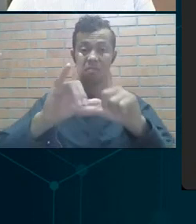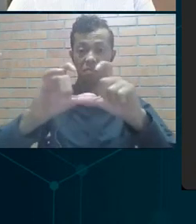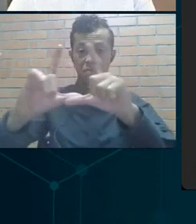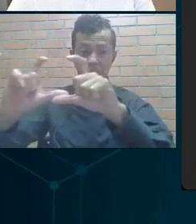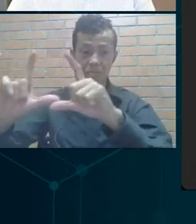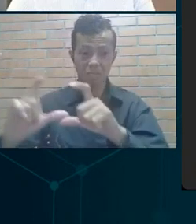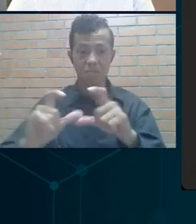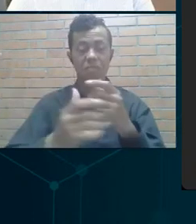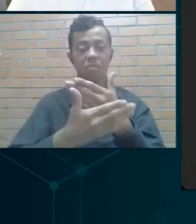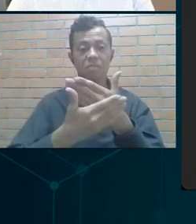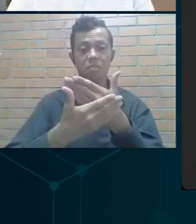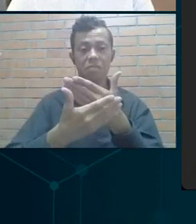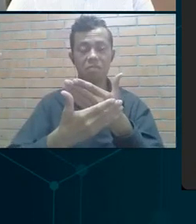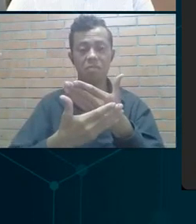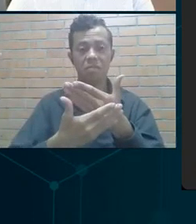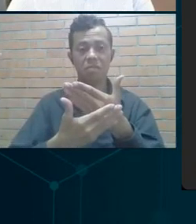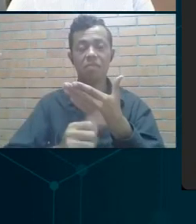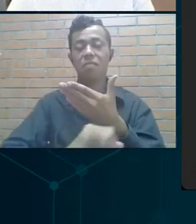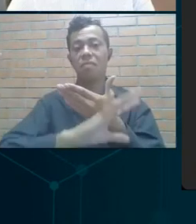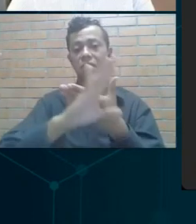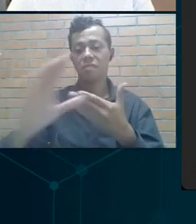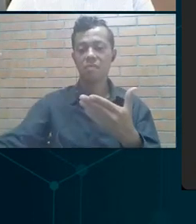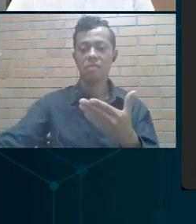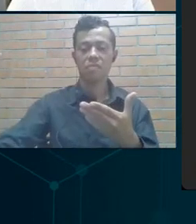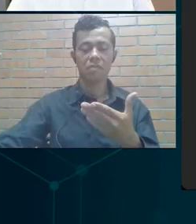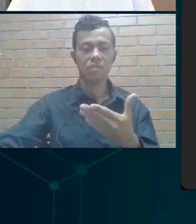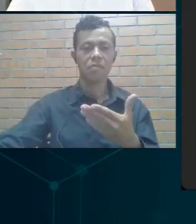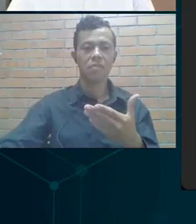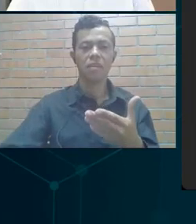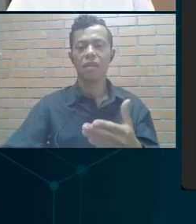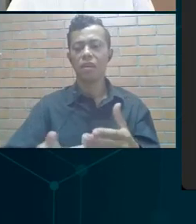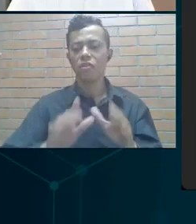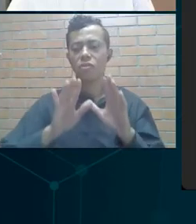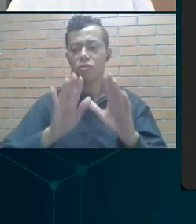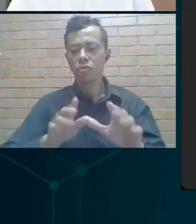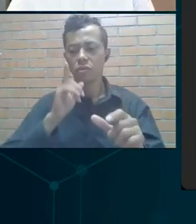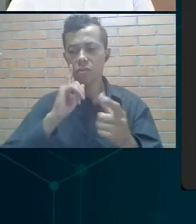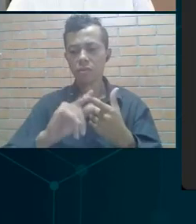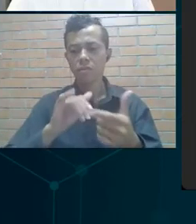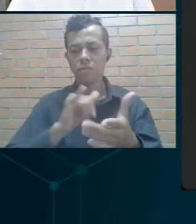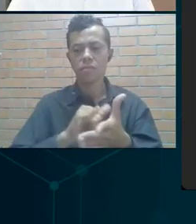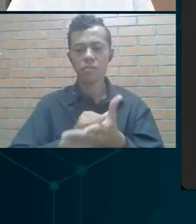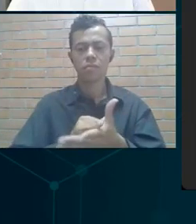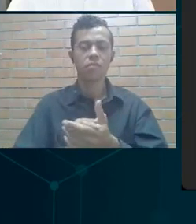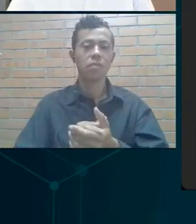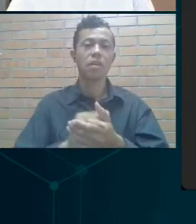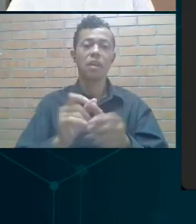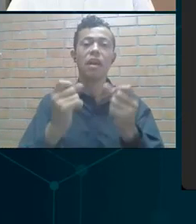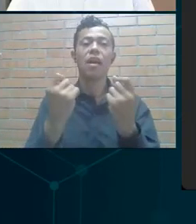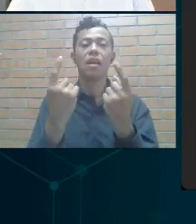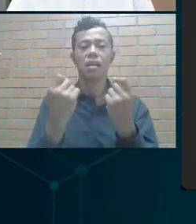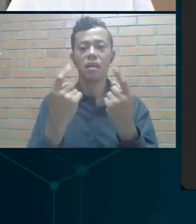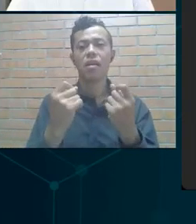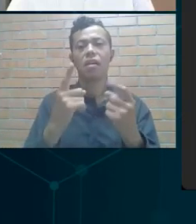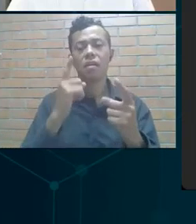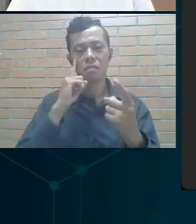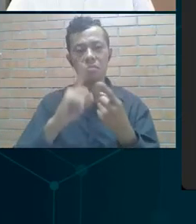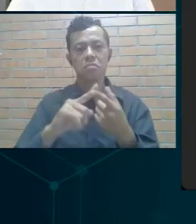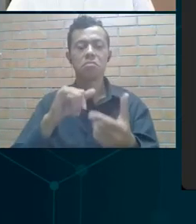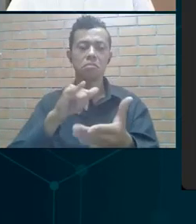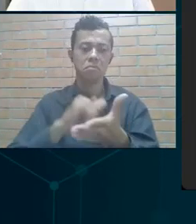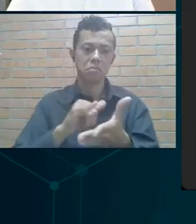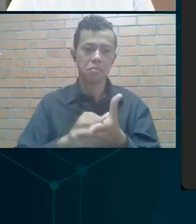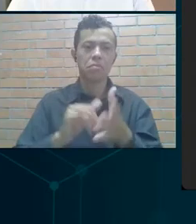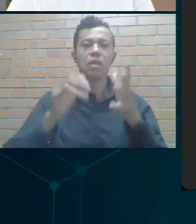from IoT devices and can be stored in the cloud or can be directed, can be streamed through